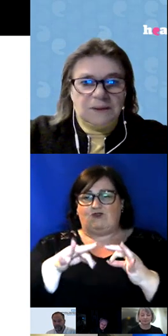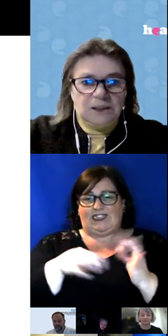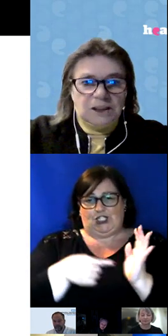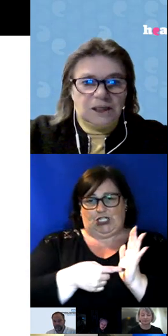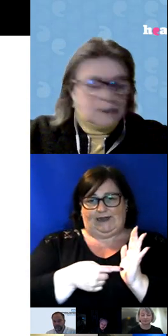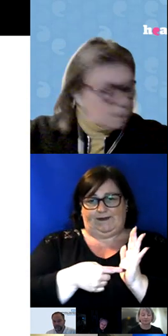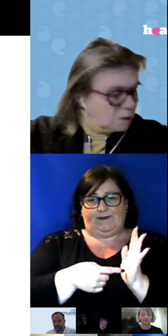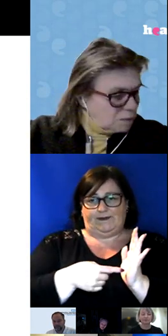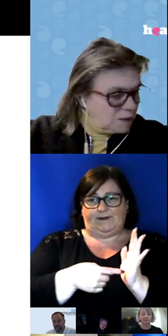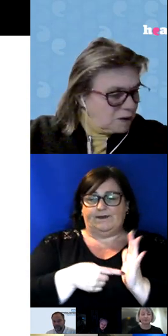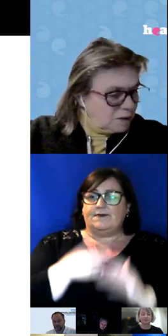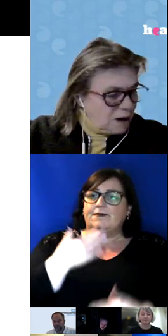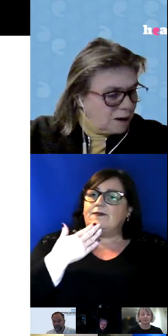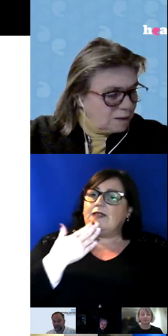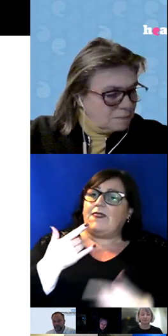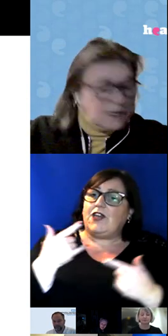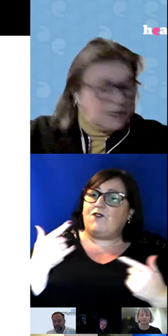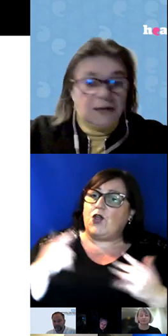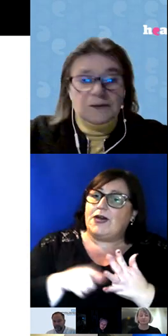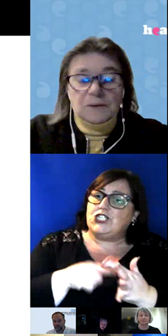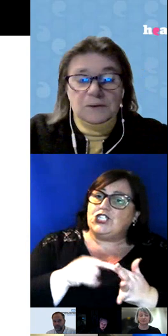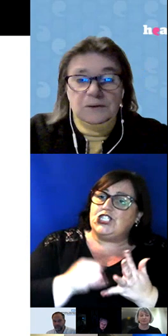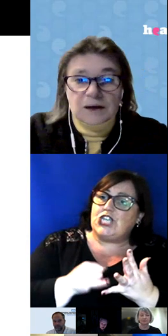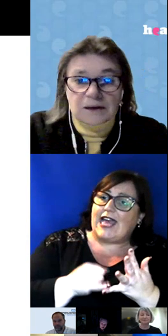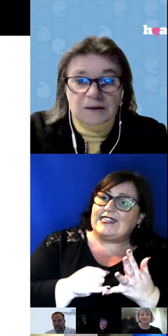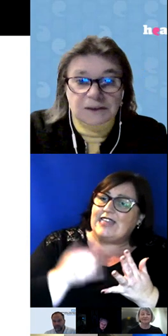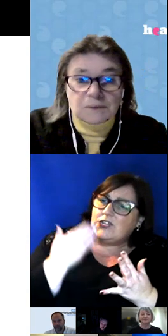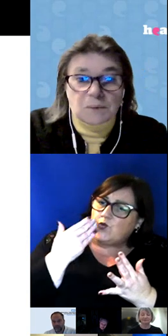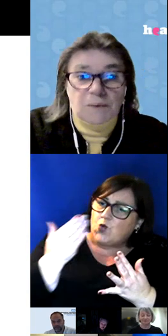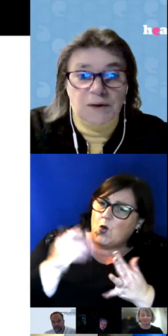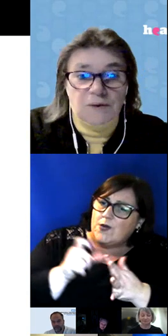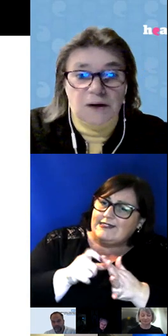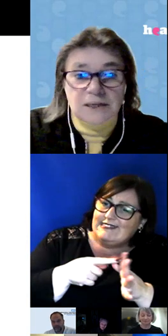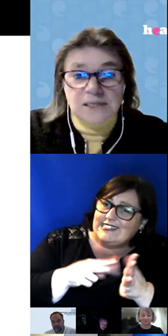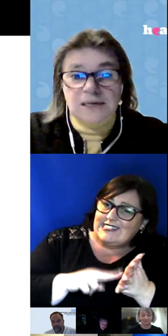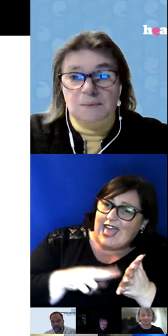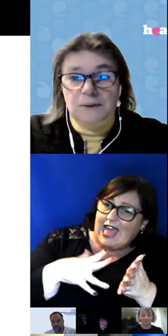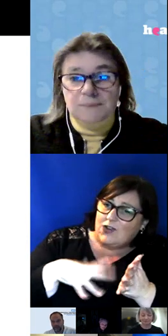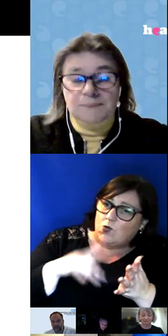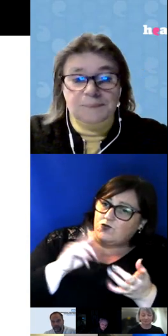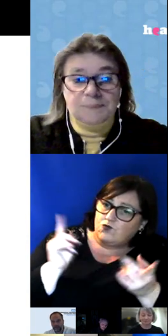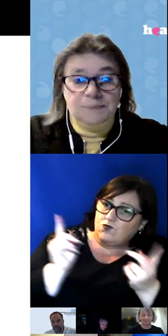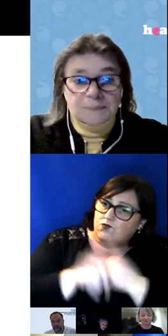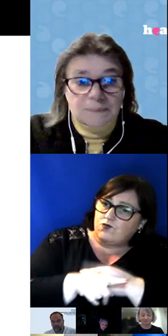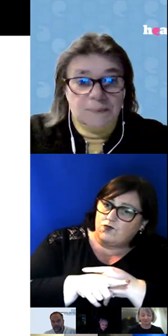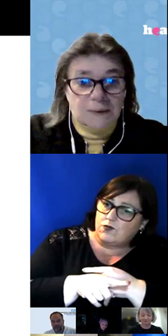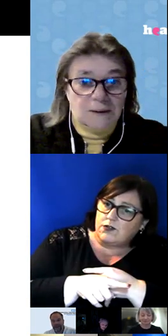Thank you very much, Jess. I wonder whether Dan Leveson, whether you'd like to take that one.